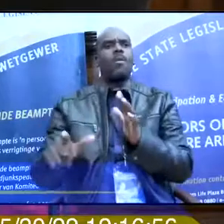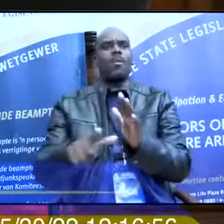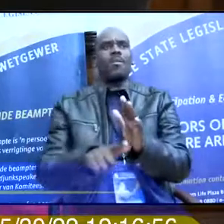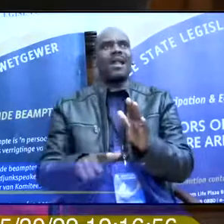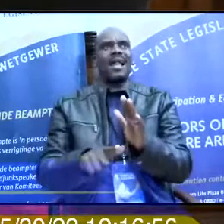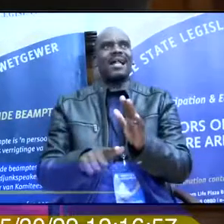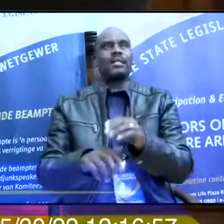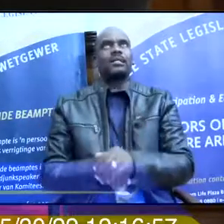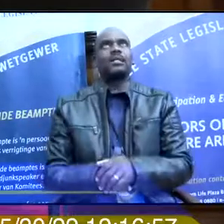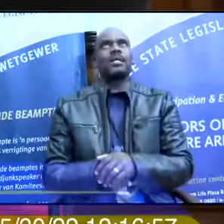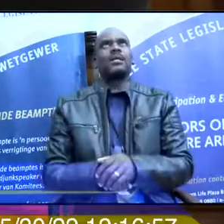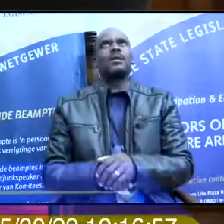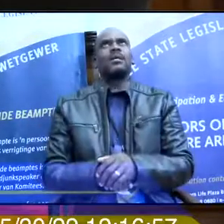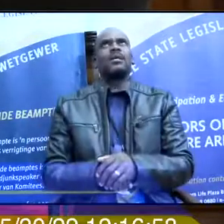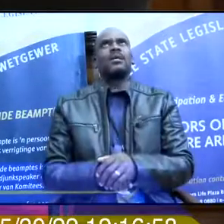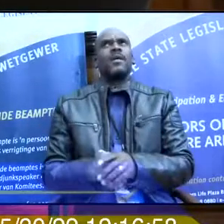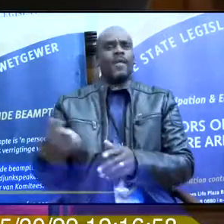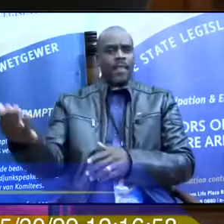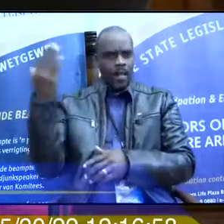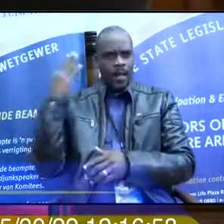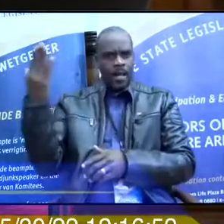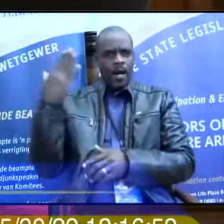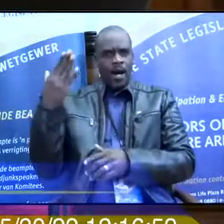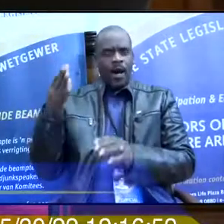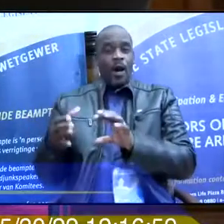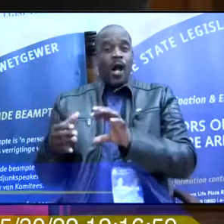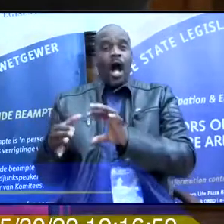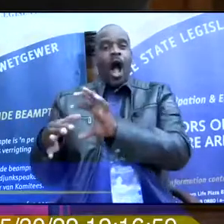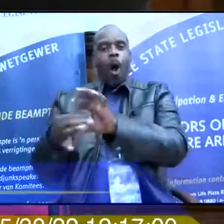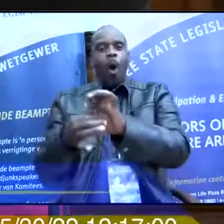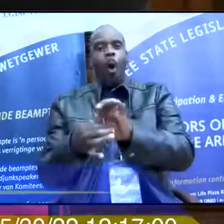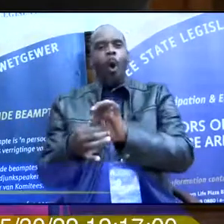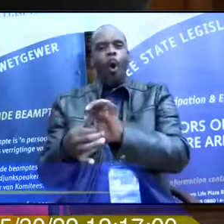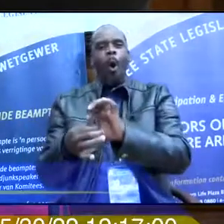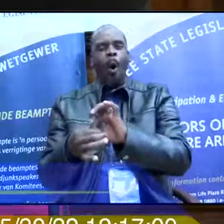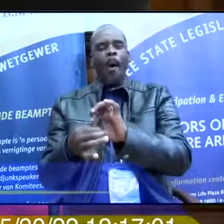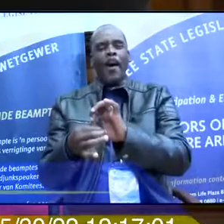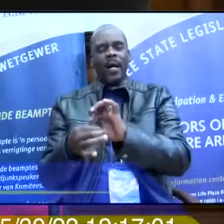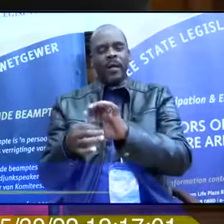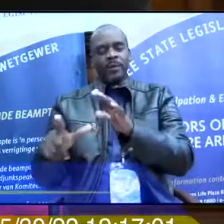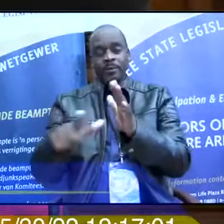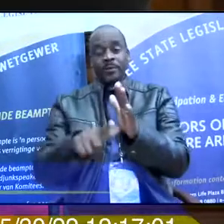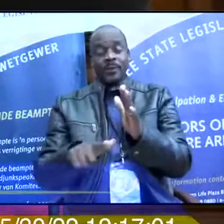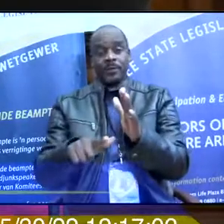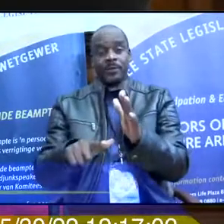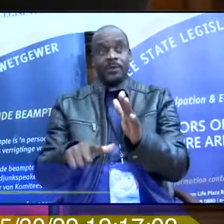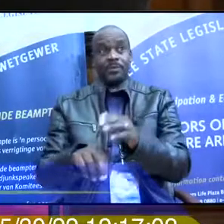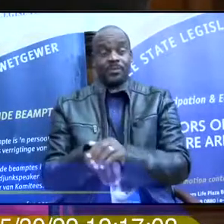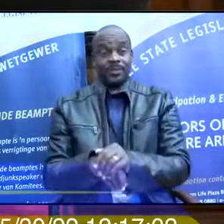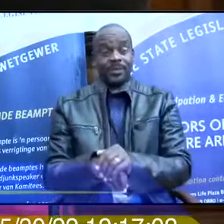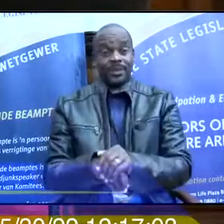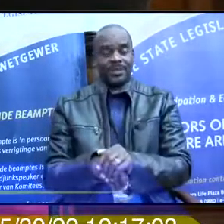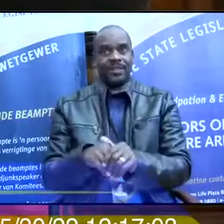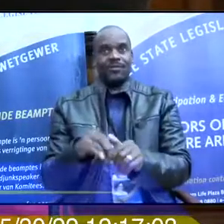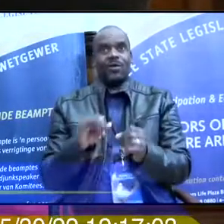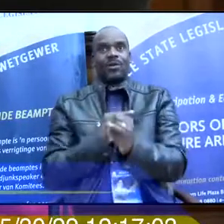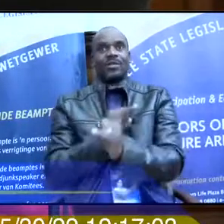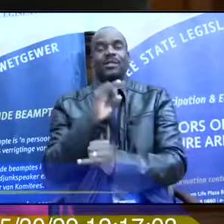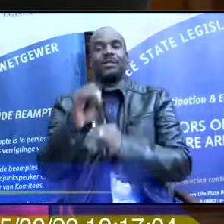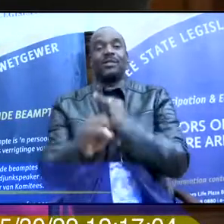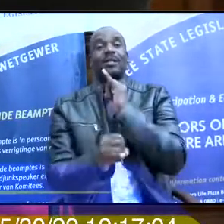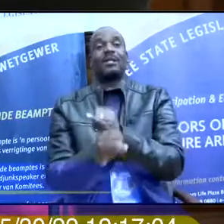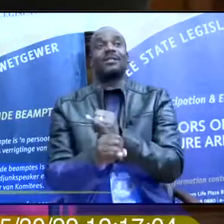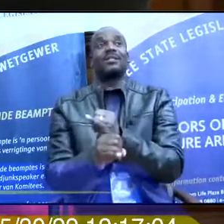and former homelands used to have sweetness for industries to come and